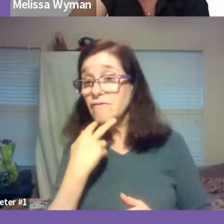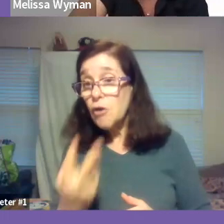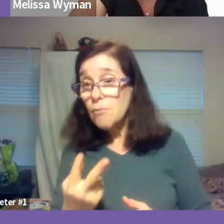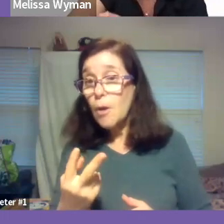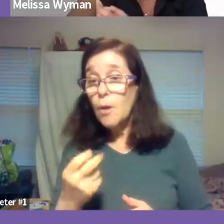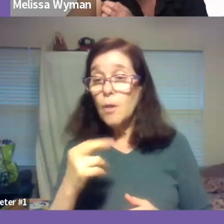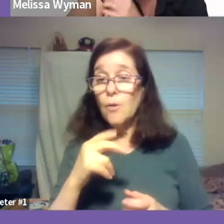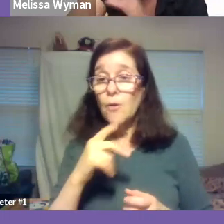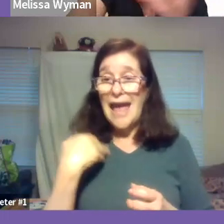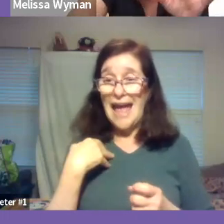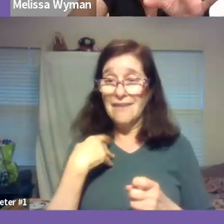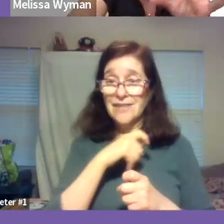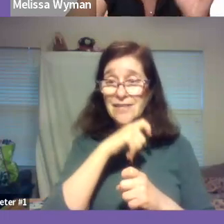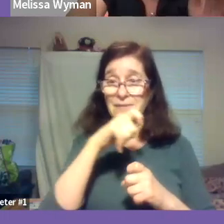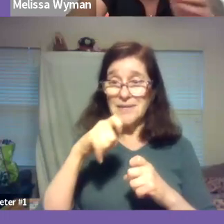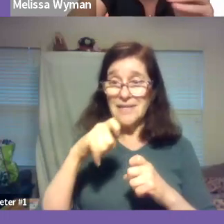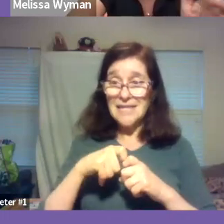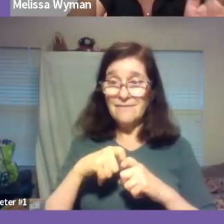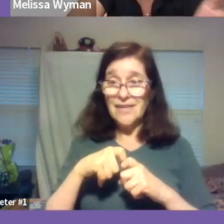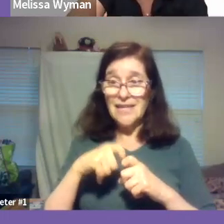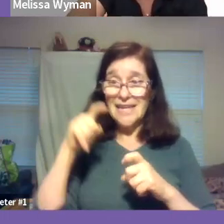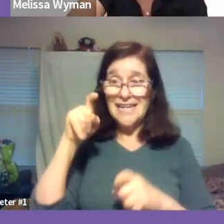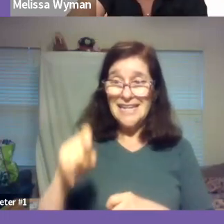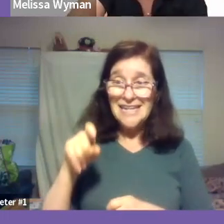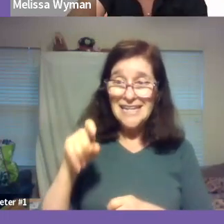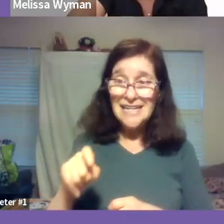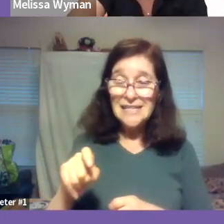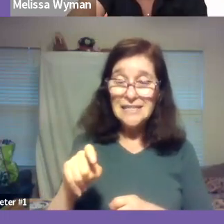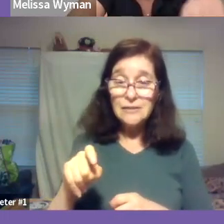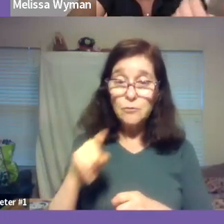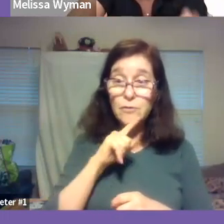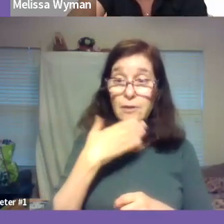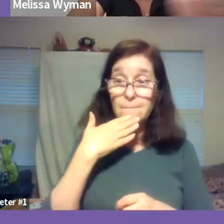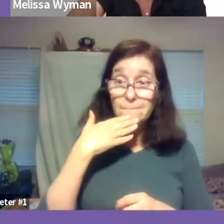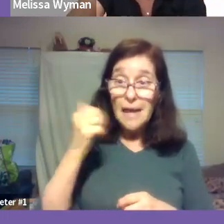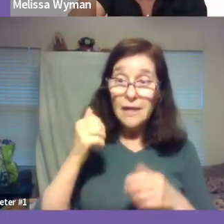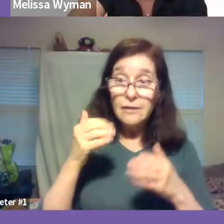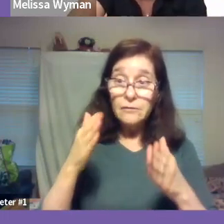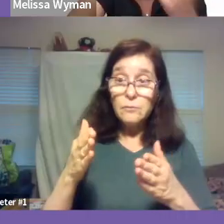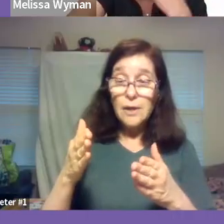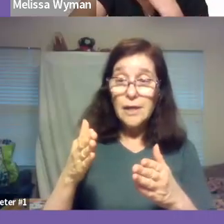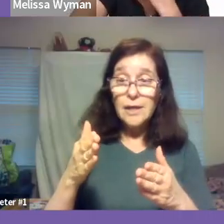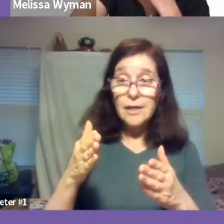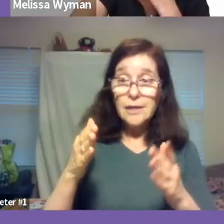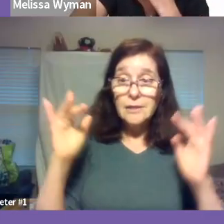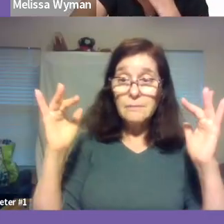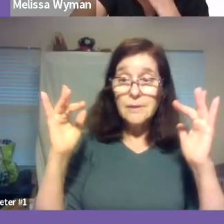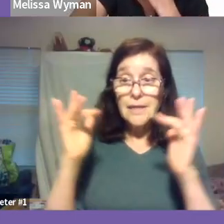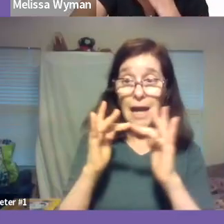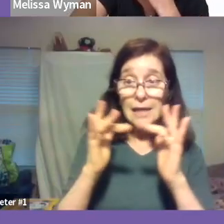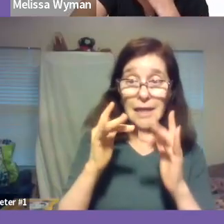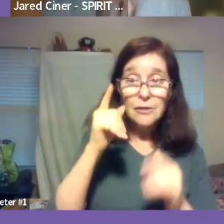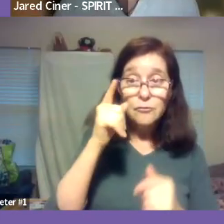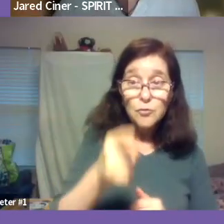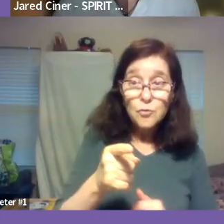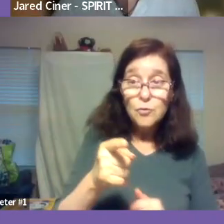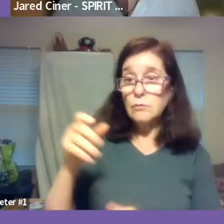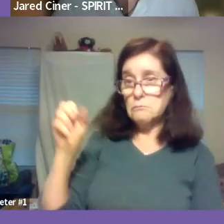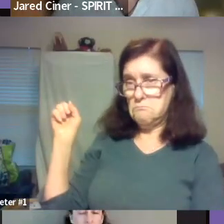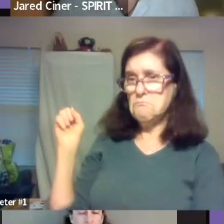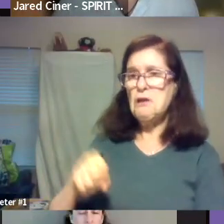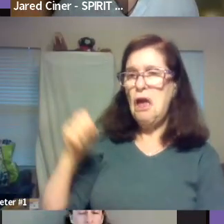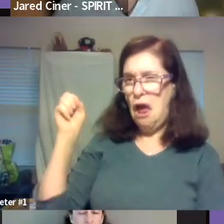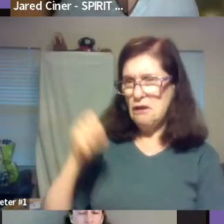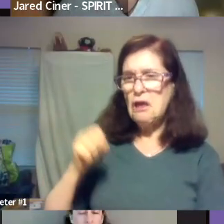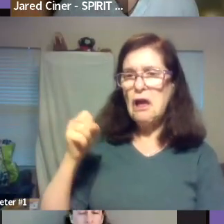specific um, needs. Would the best way to be is to reach out to you? Yeah,